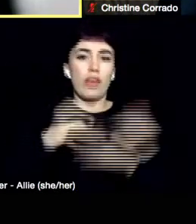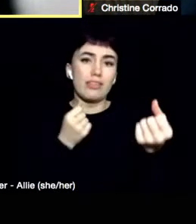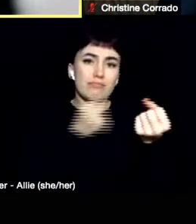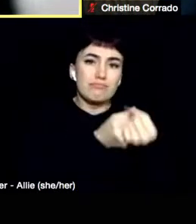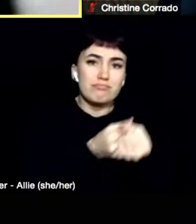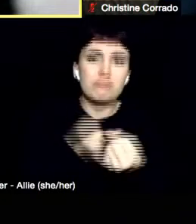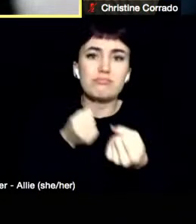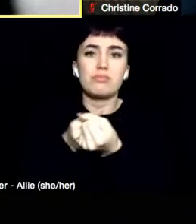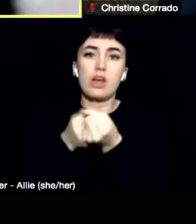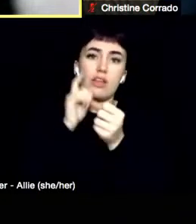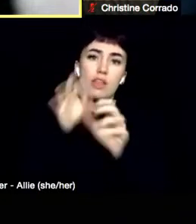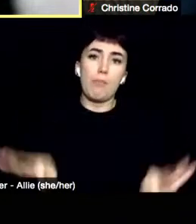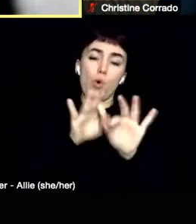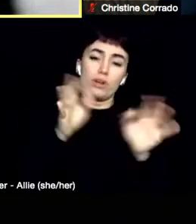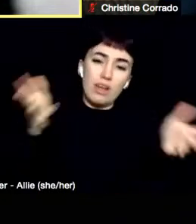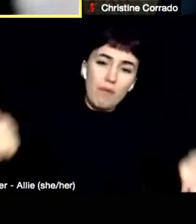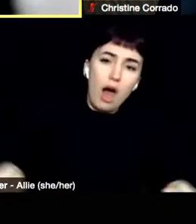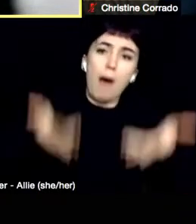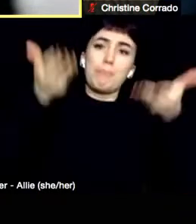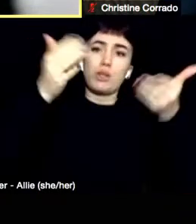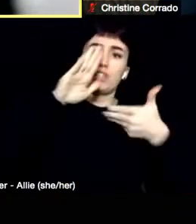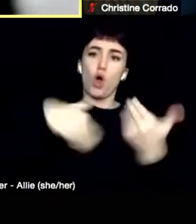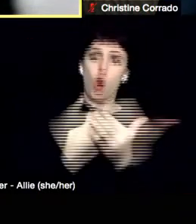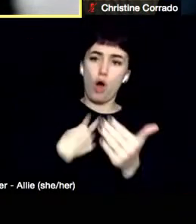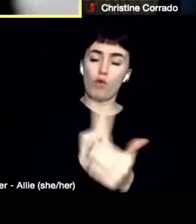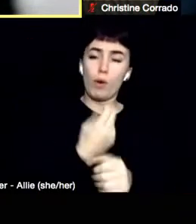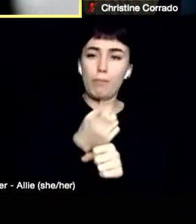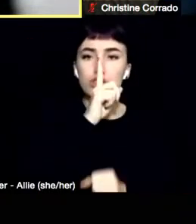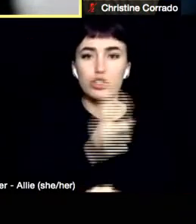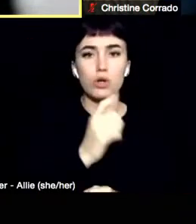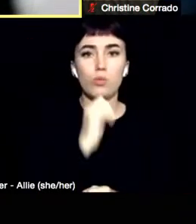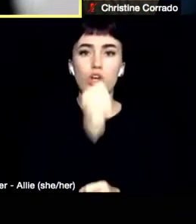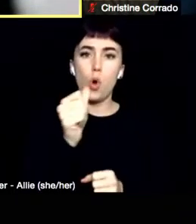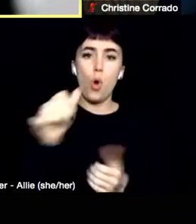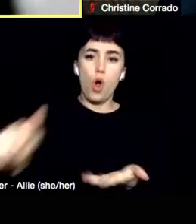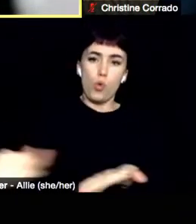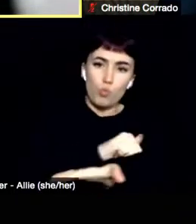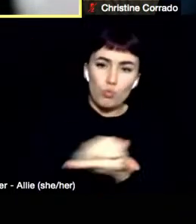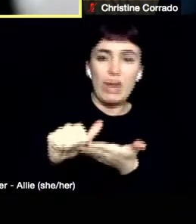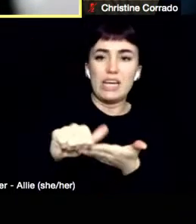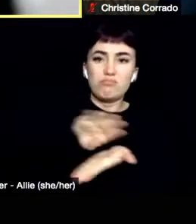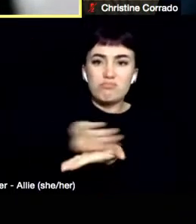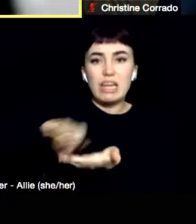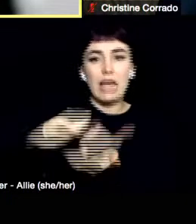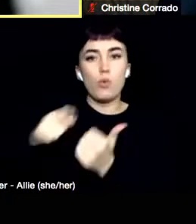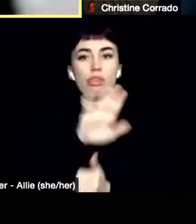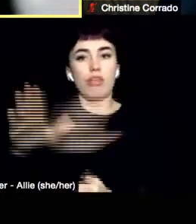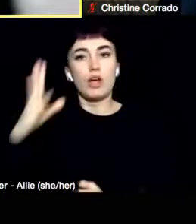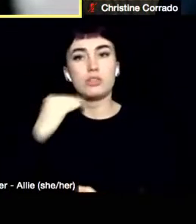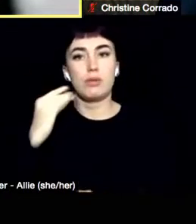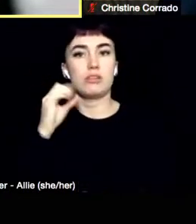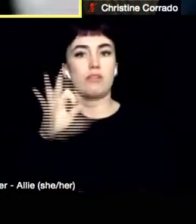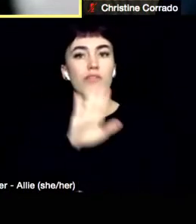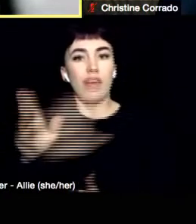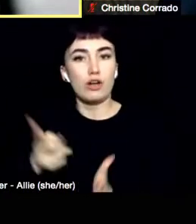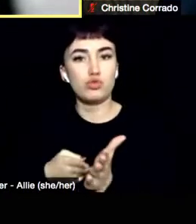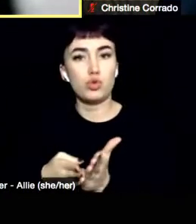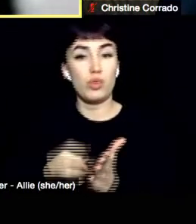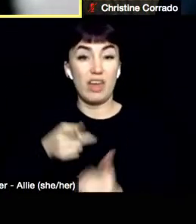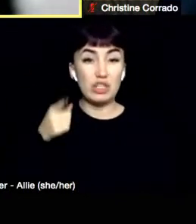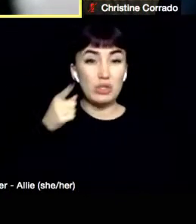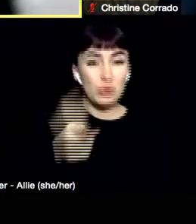of uplifting all voices and ensuring that we don't erase anyone's experience or truth, as